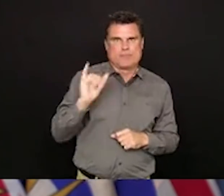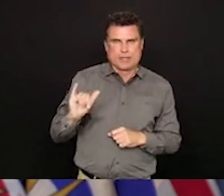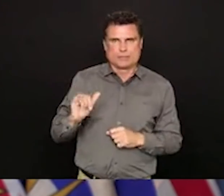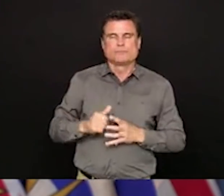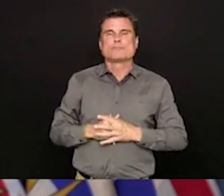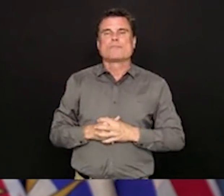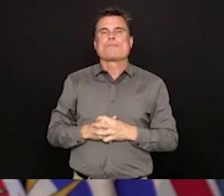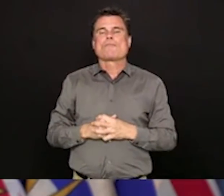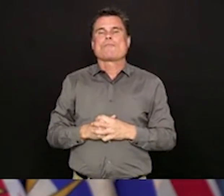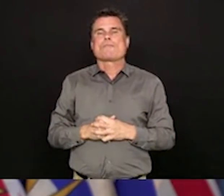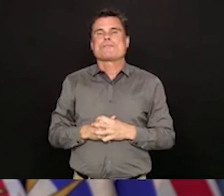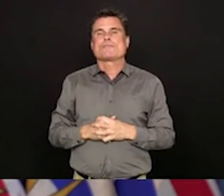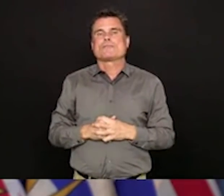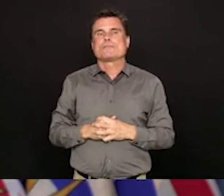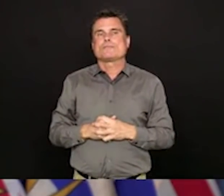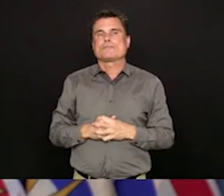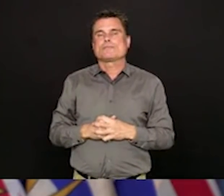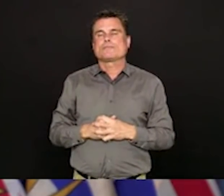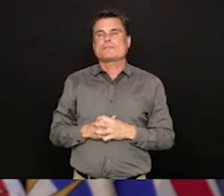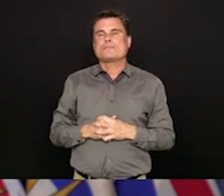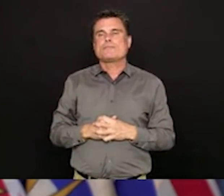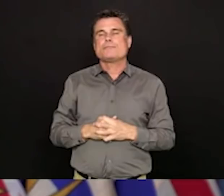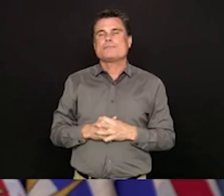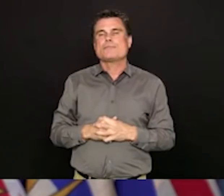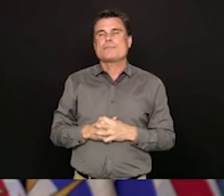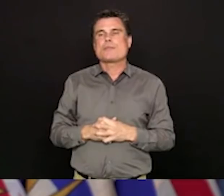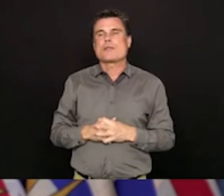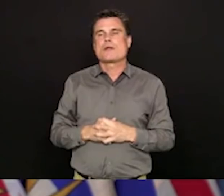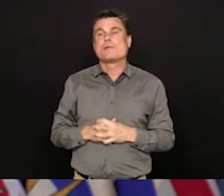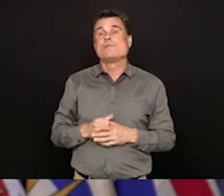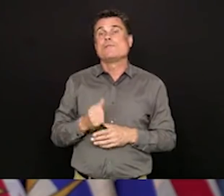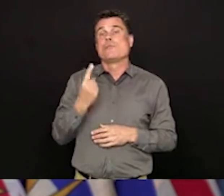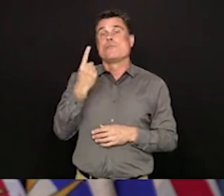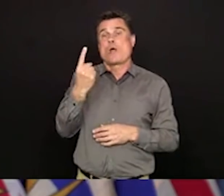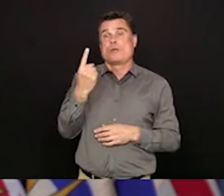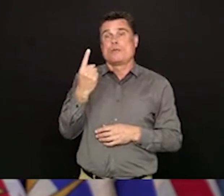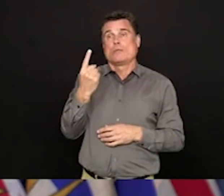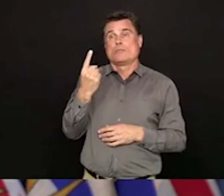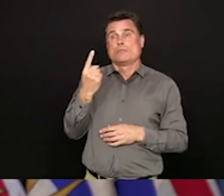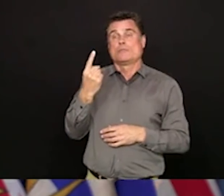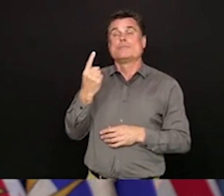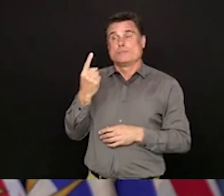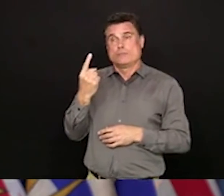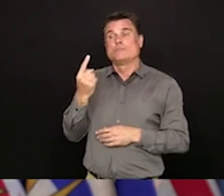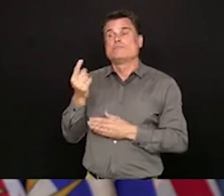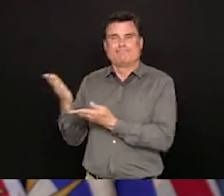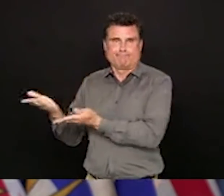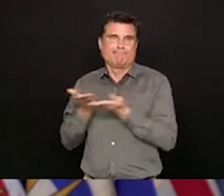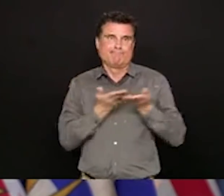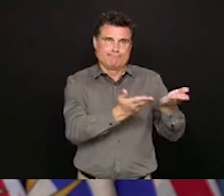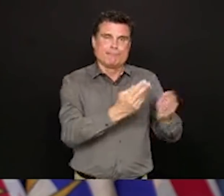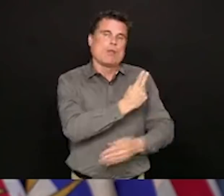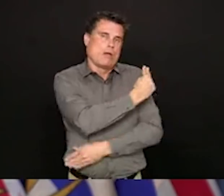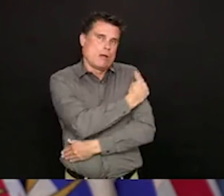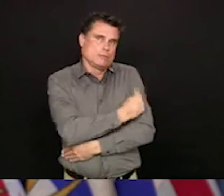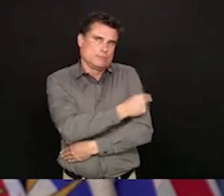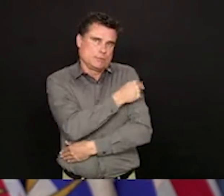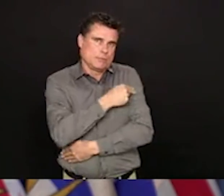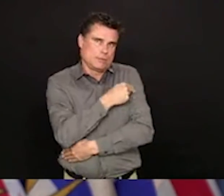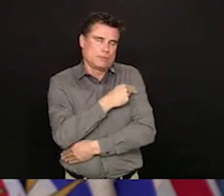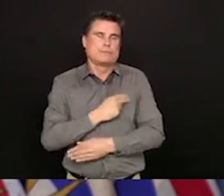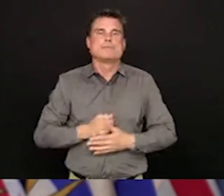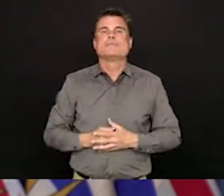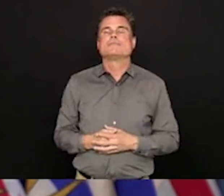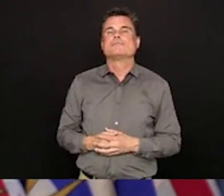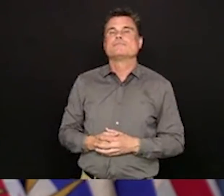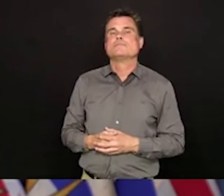In addition, 4 of the long-term care facility outbreaks that were active in Fraser Health